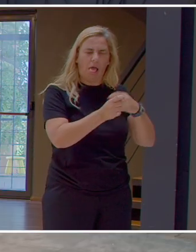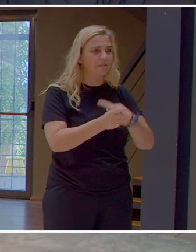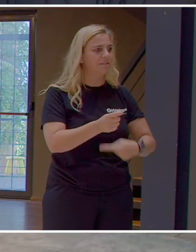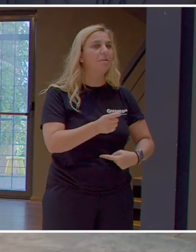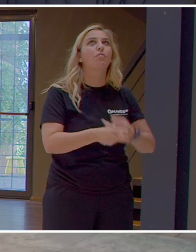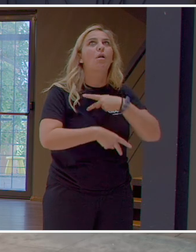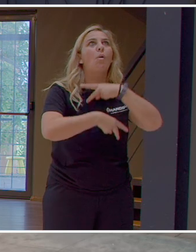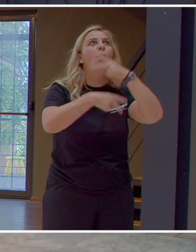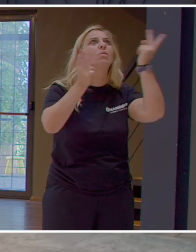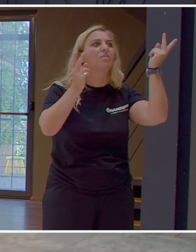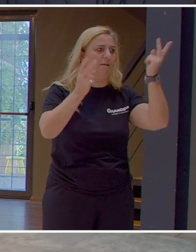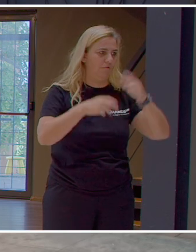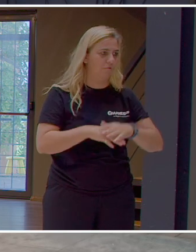do